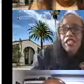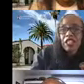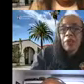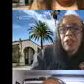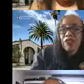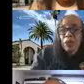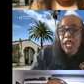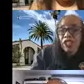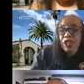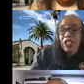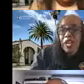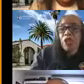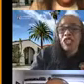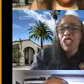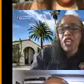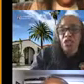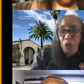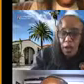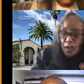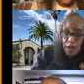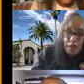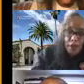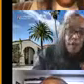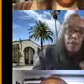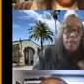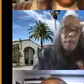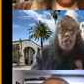And it's a good place for Black students, and I'm going to tell you why.